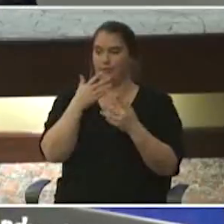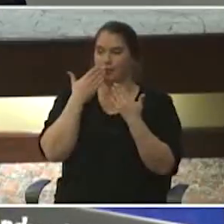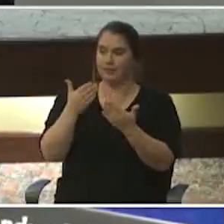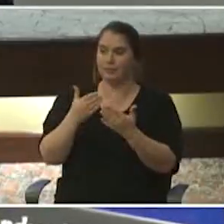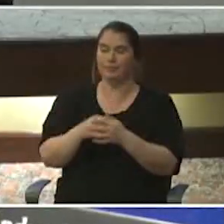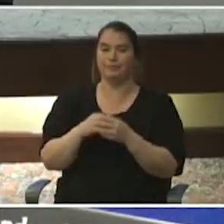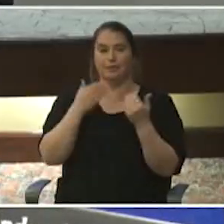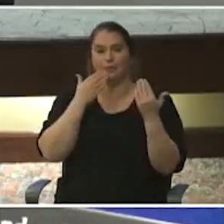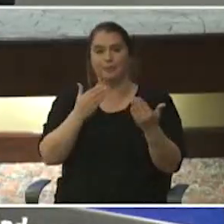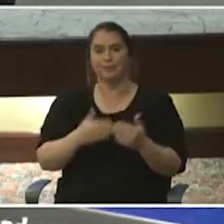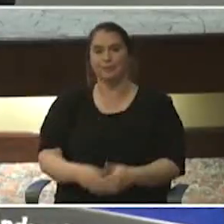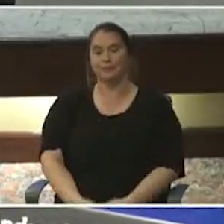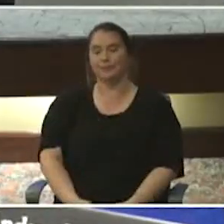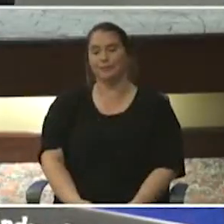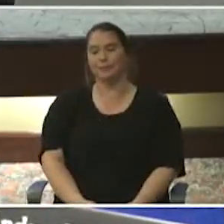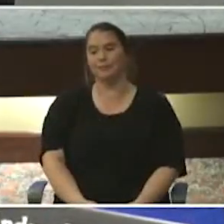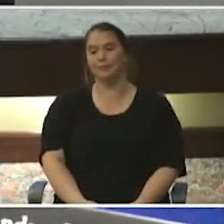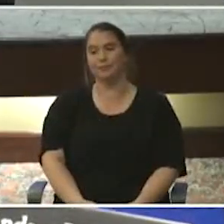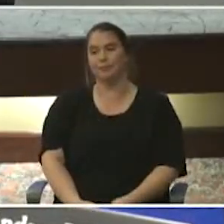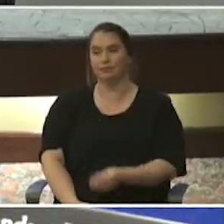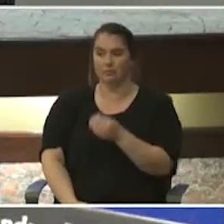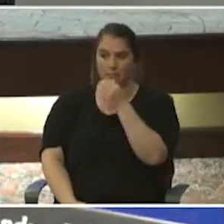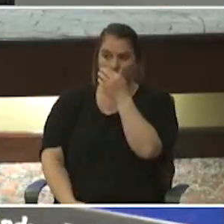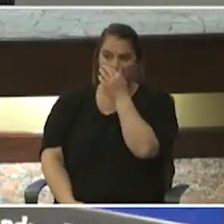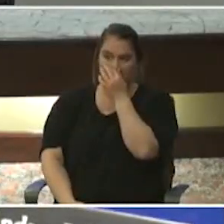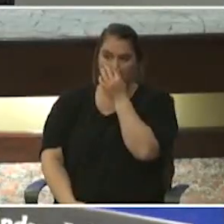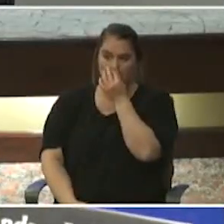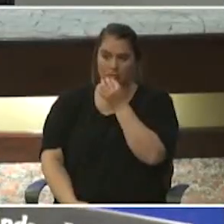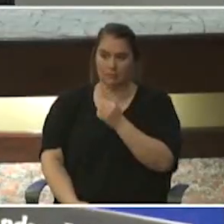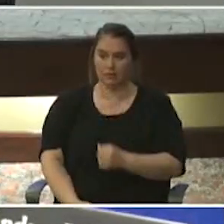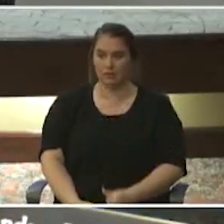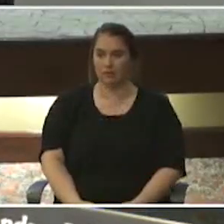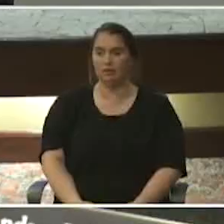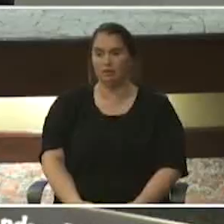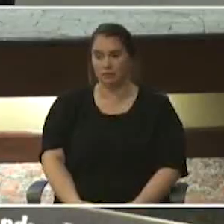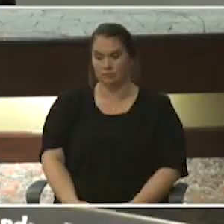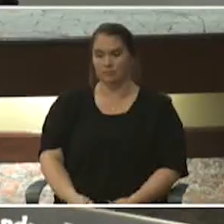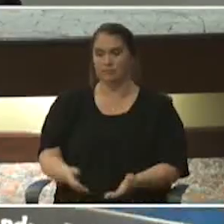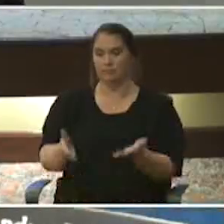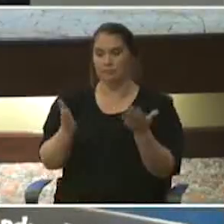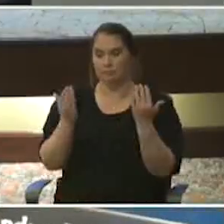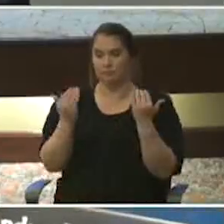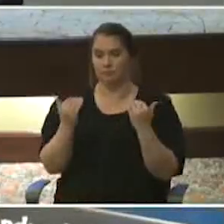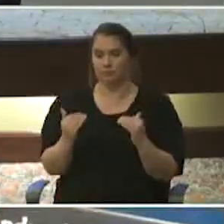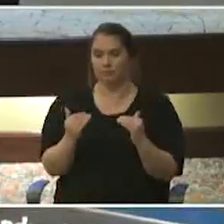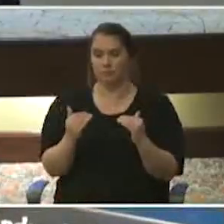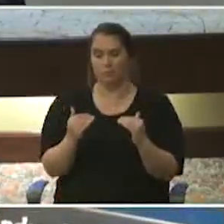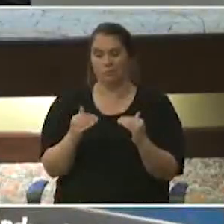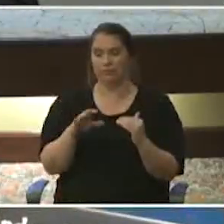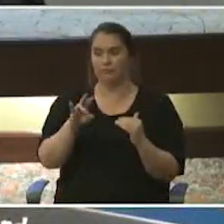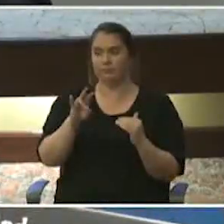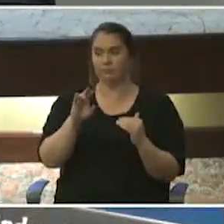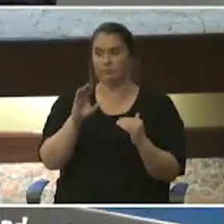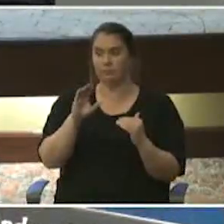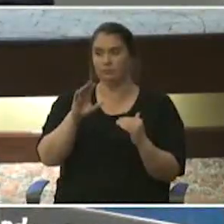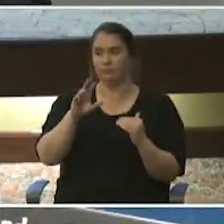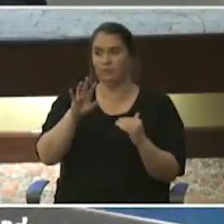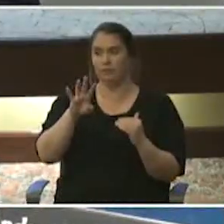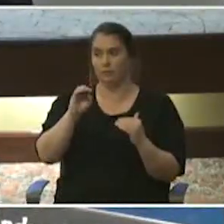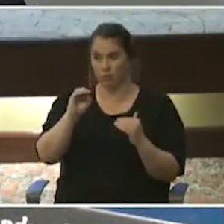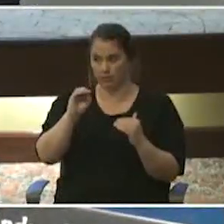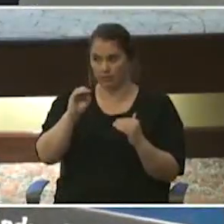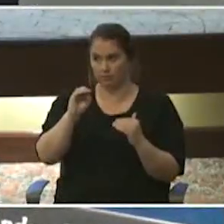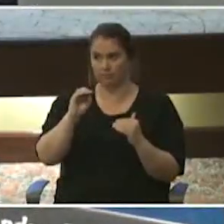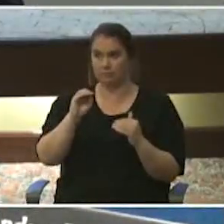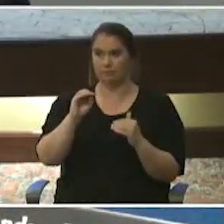you. The next item is work session 2025-740. We're going to